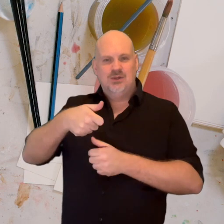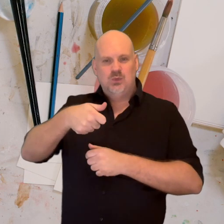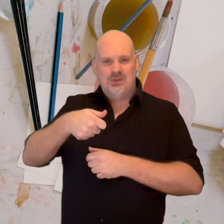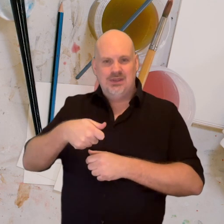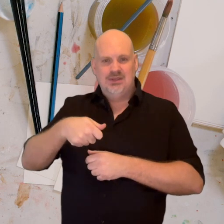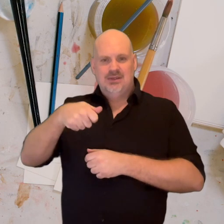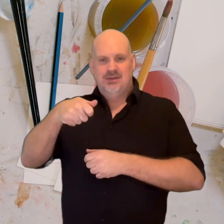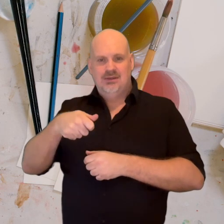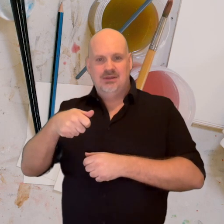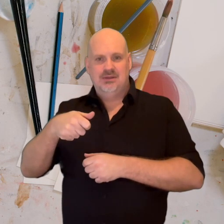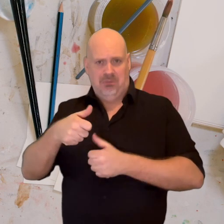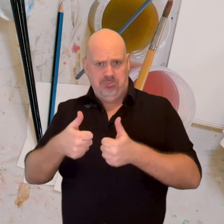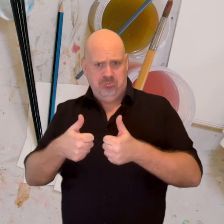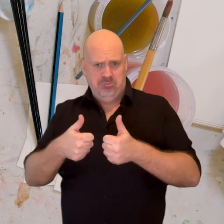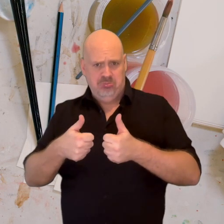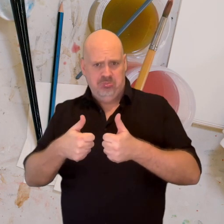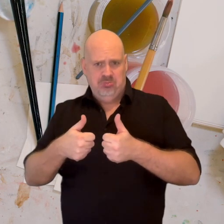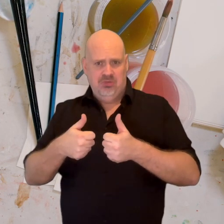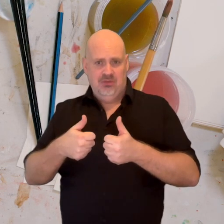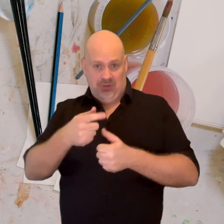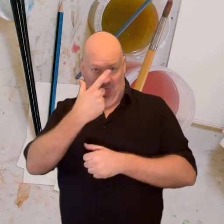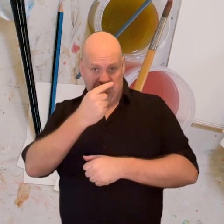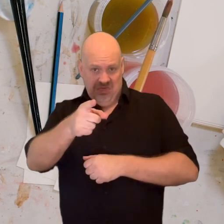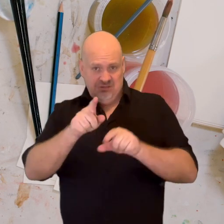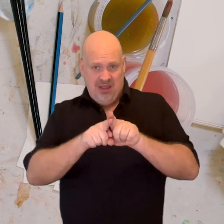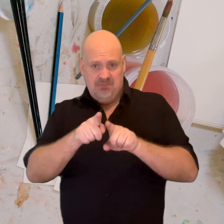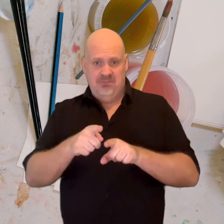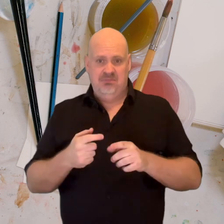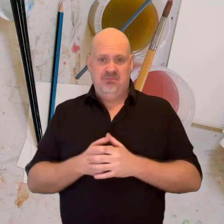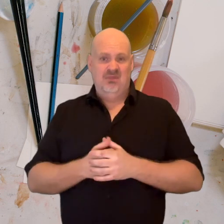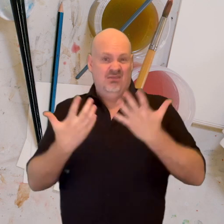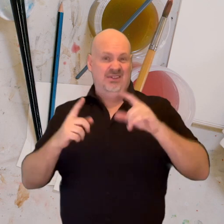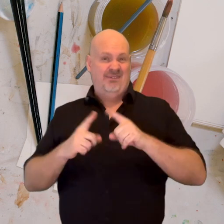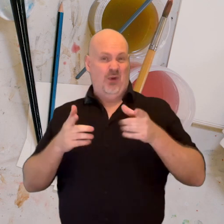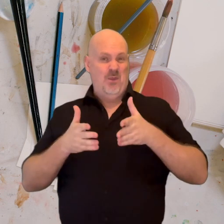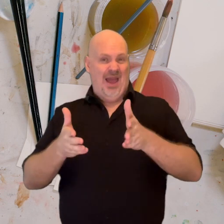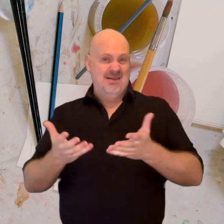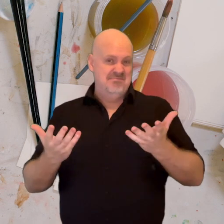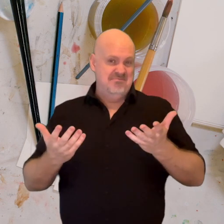Hey, that works. Okay, you could do this too. It's just a different way.